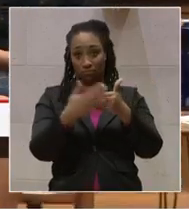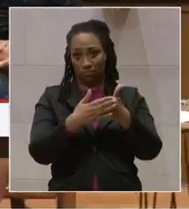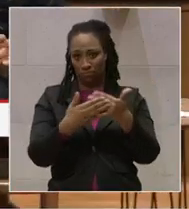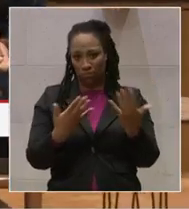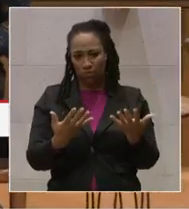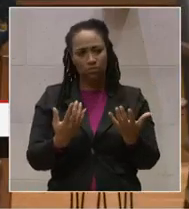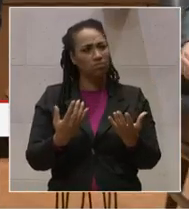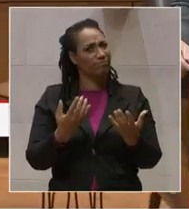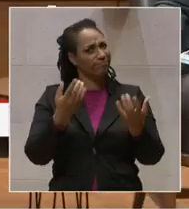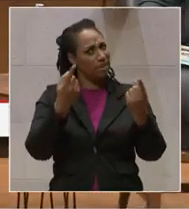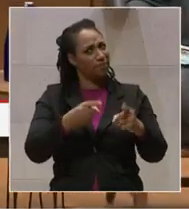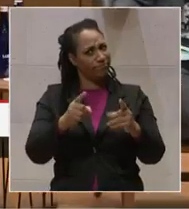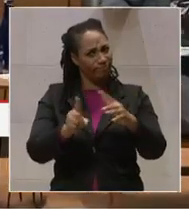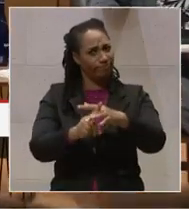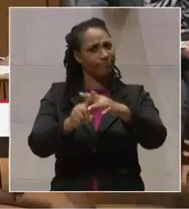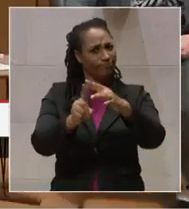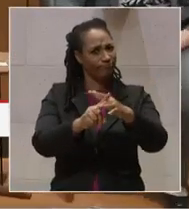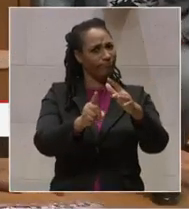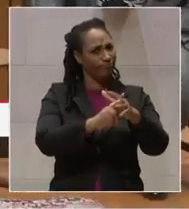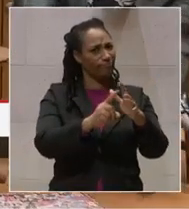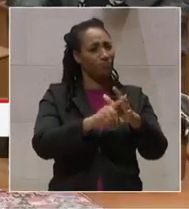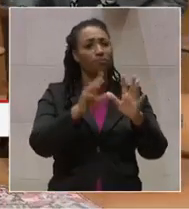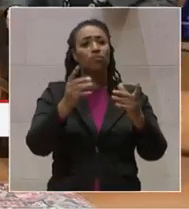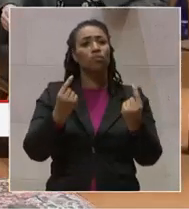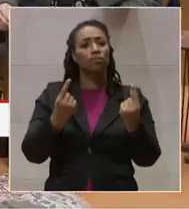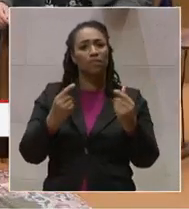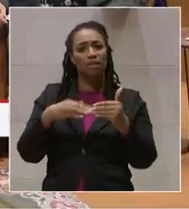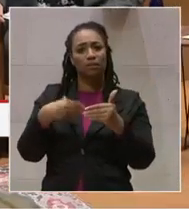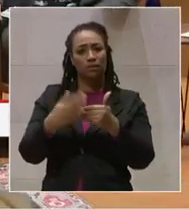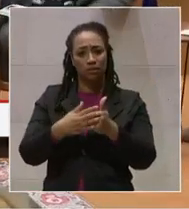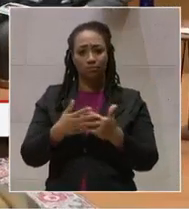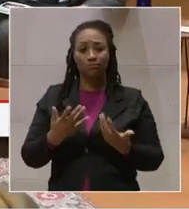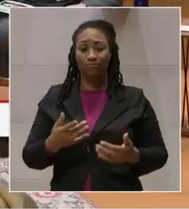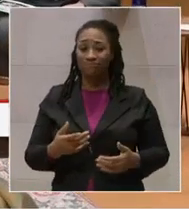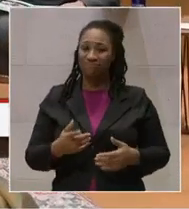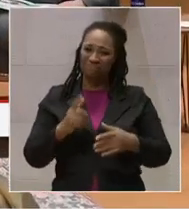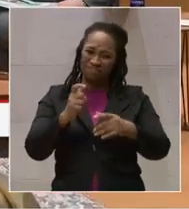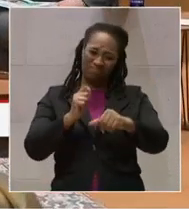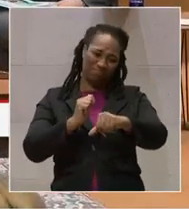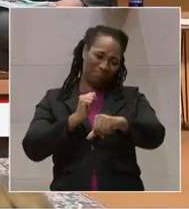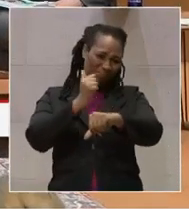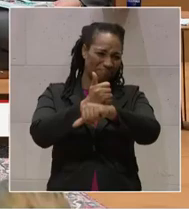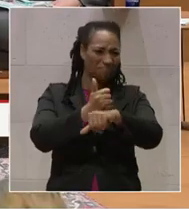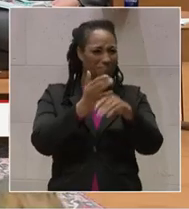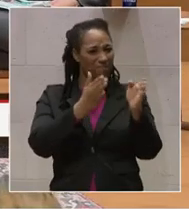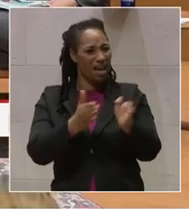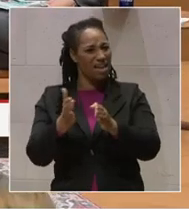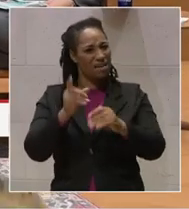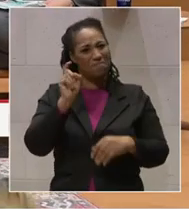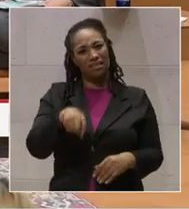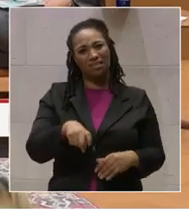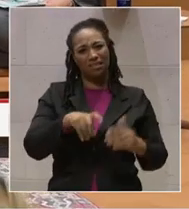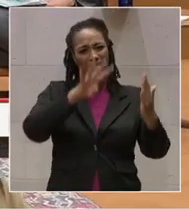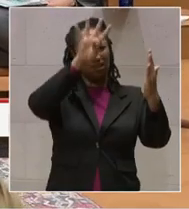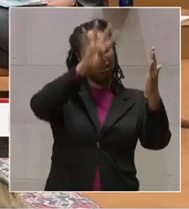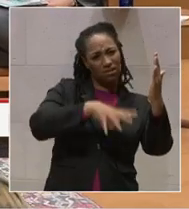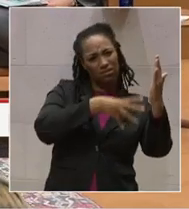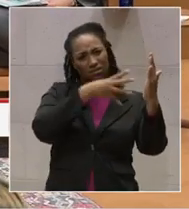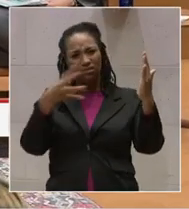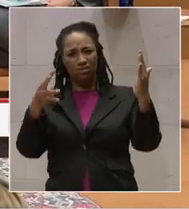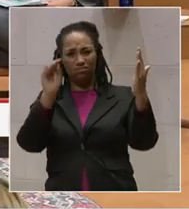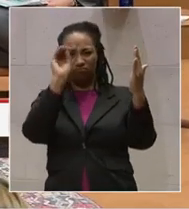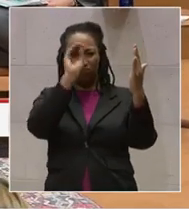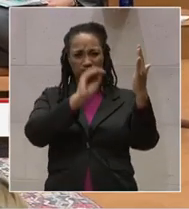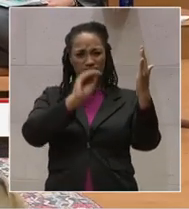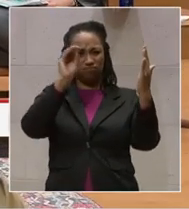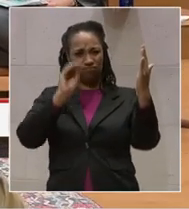launching our 2050 comprehensive plan. And in that, I believe the number that you shared with me not that long ago is that by